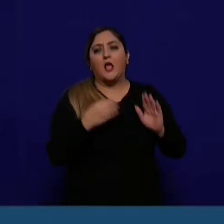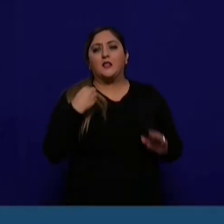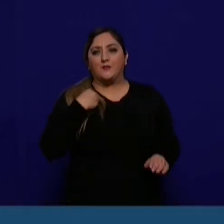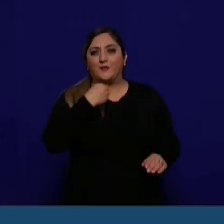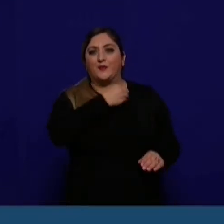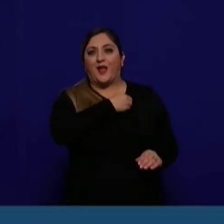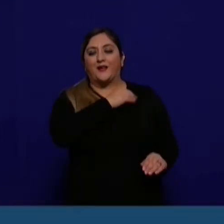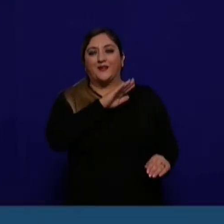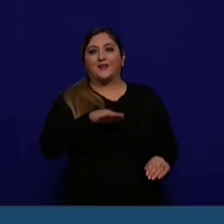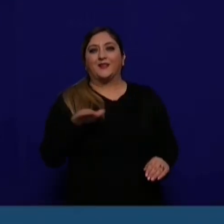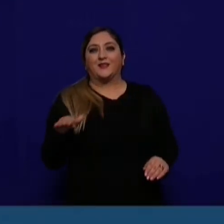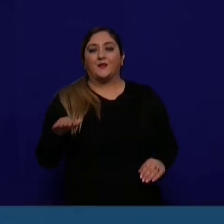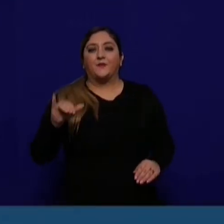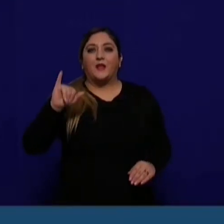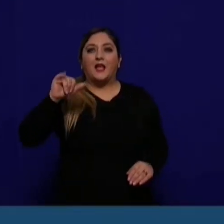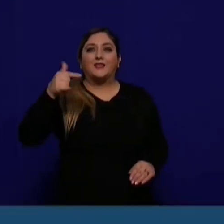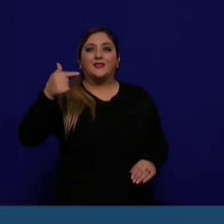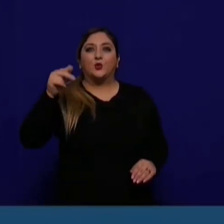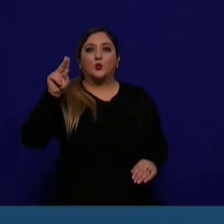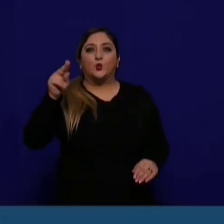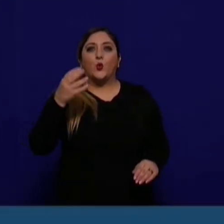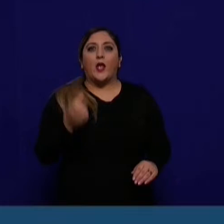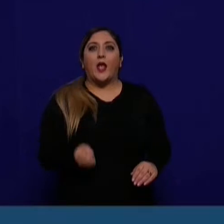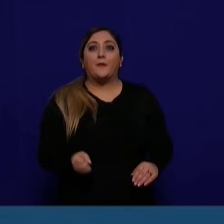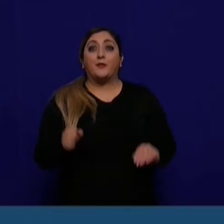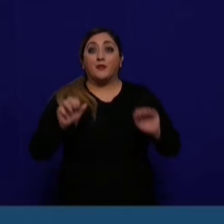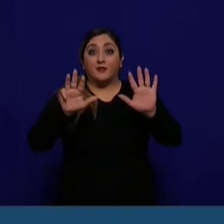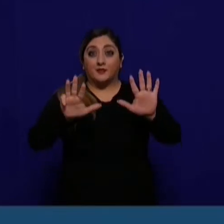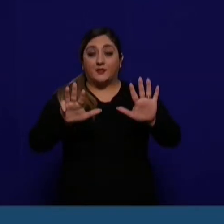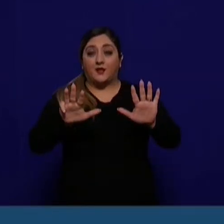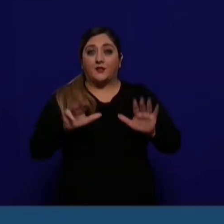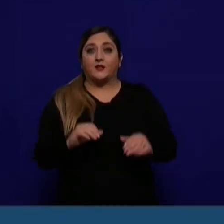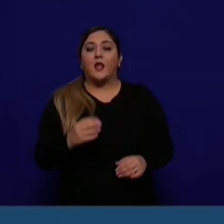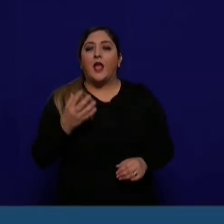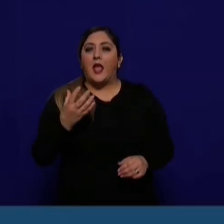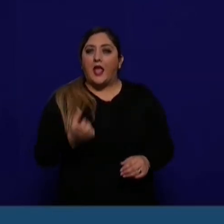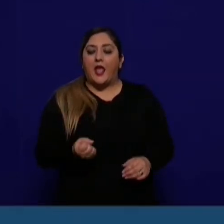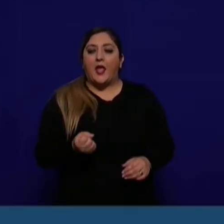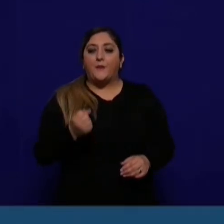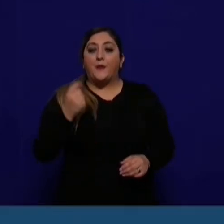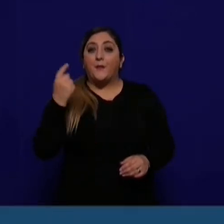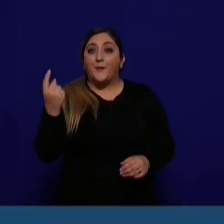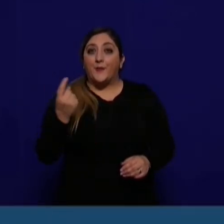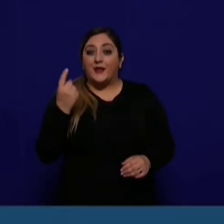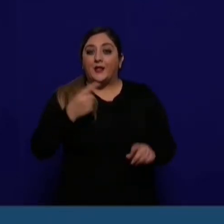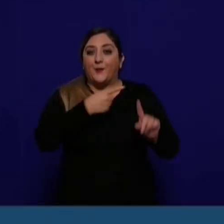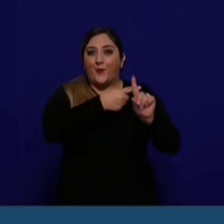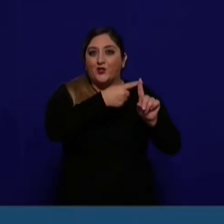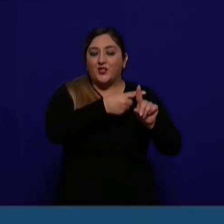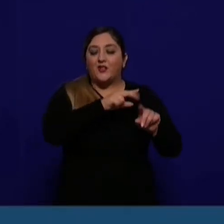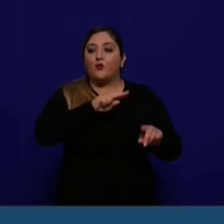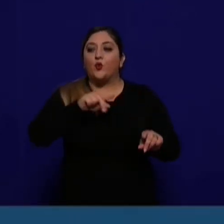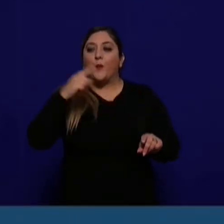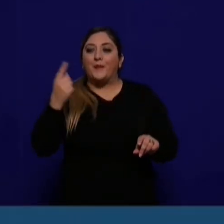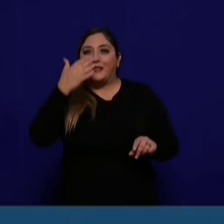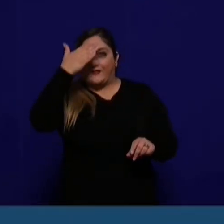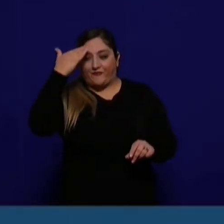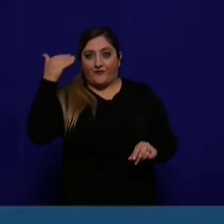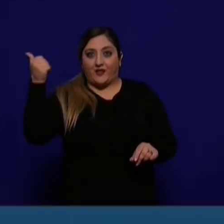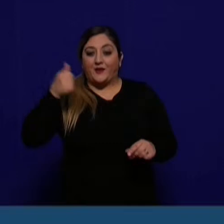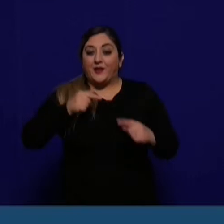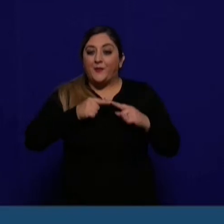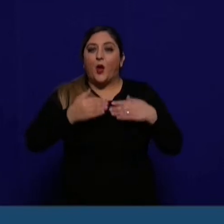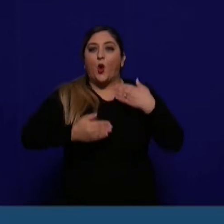għall-kura. Fl-ITU bħalissa għandna 9 każijiet li jinkludu kemm dawk li huma attivi kif ukoll dawk li m'għadhomx attivi m'għadhom qegħdin